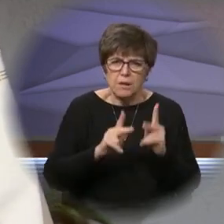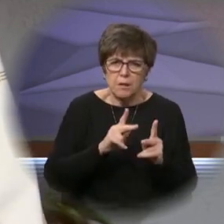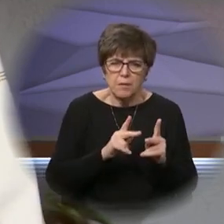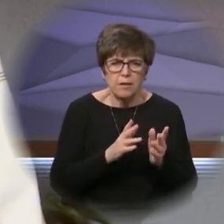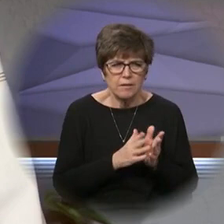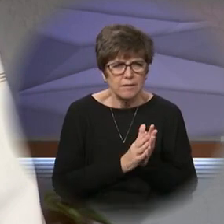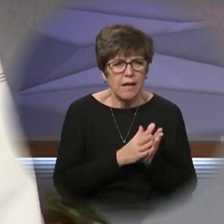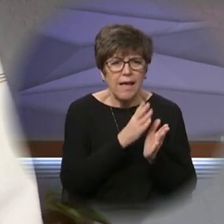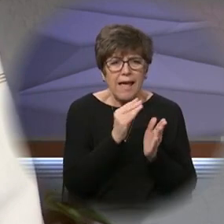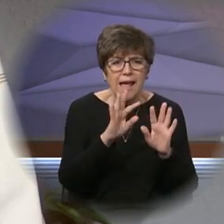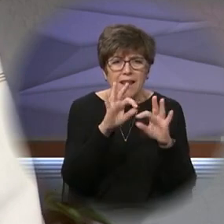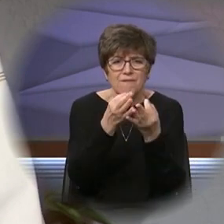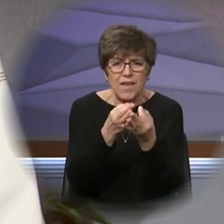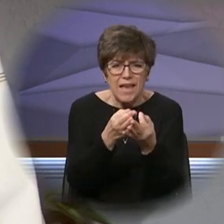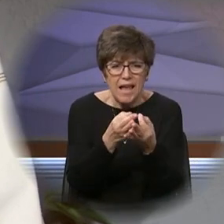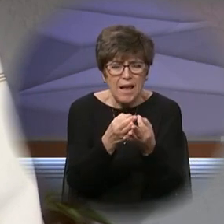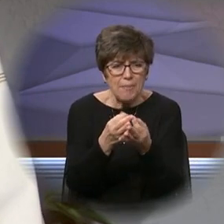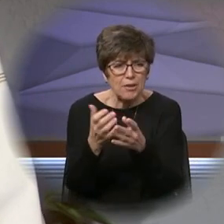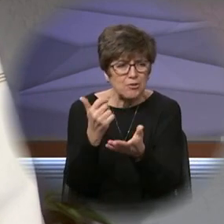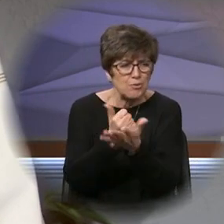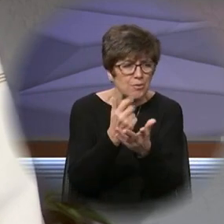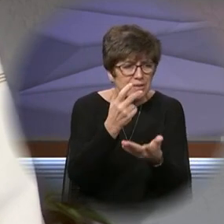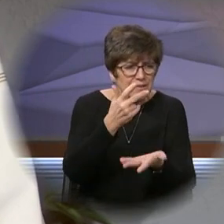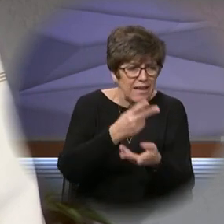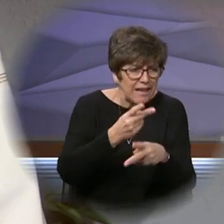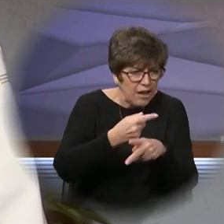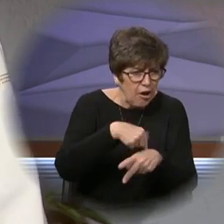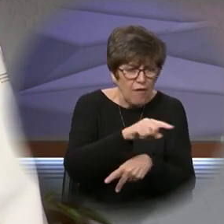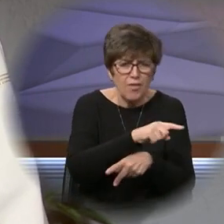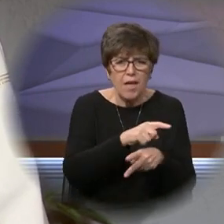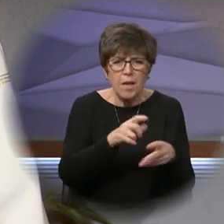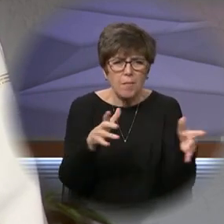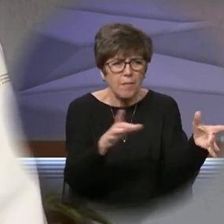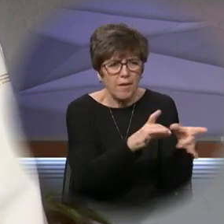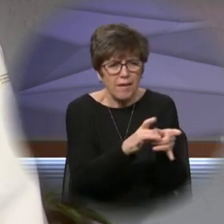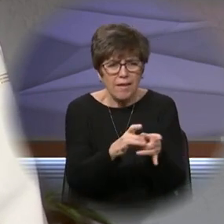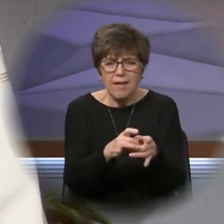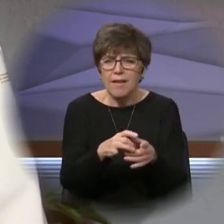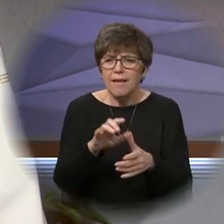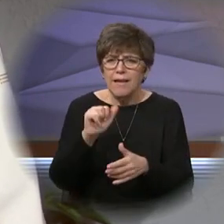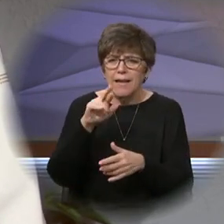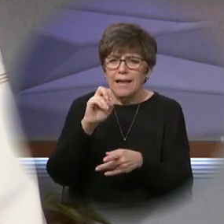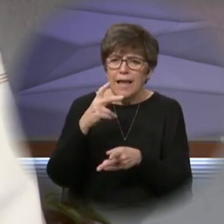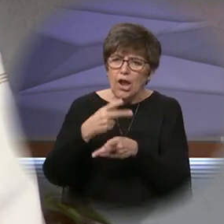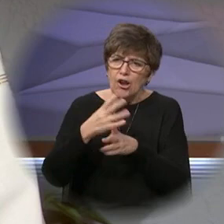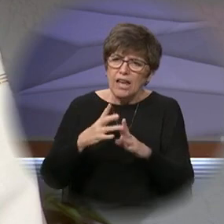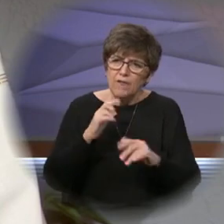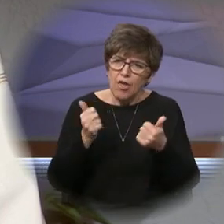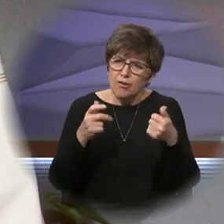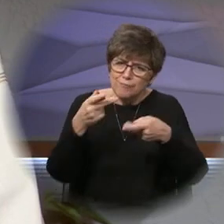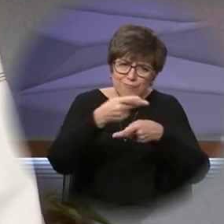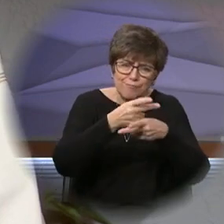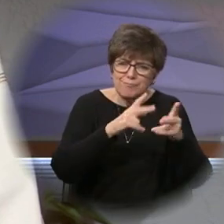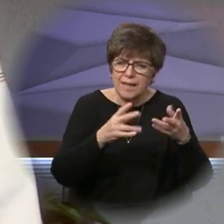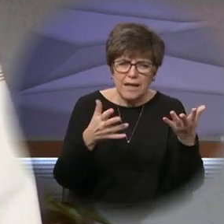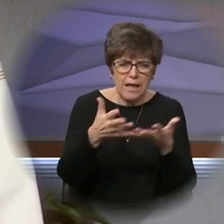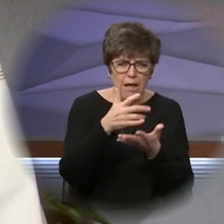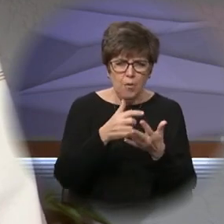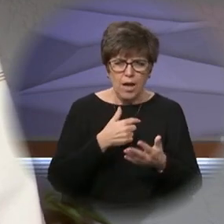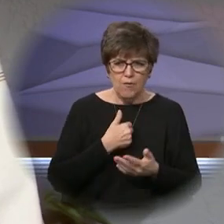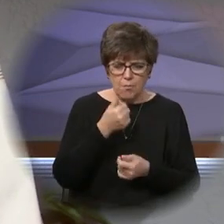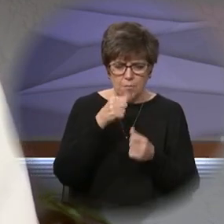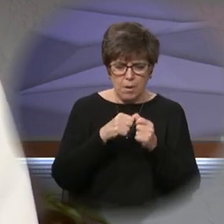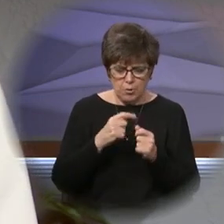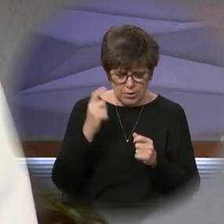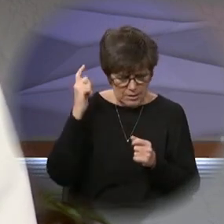challenge of families and caregivers. How we continue to grow, how you and I can love and care about those